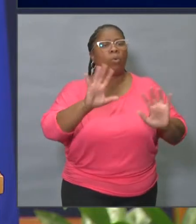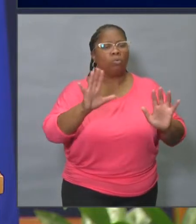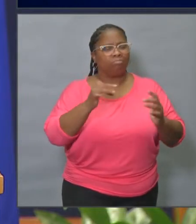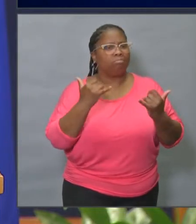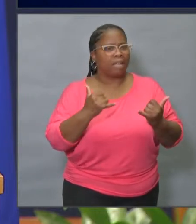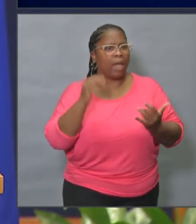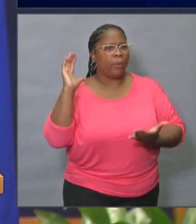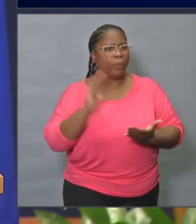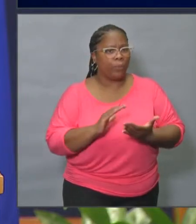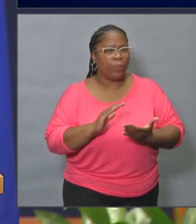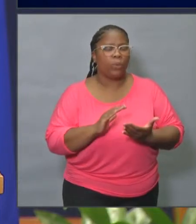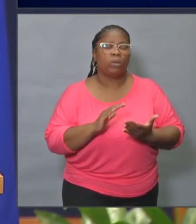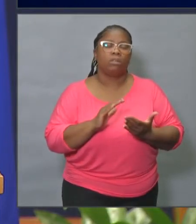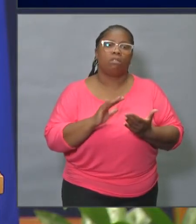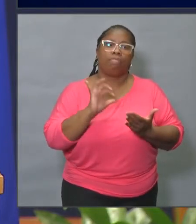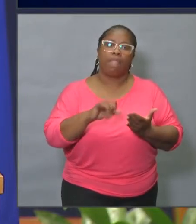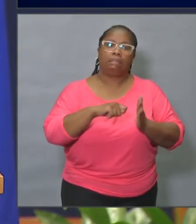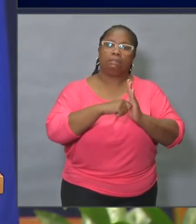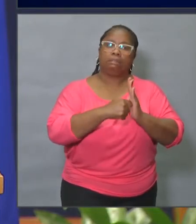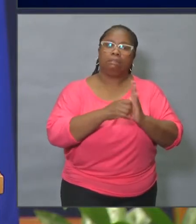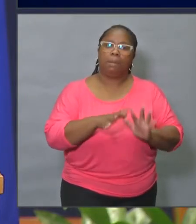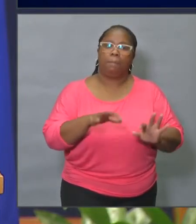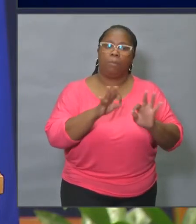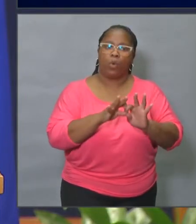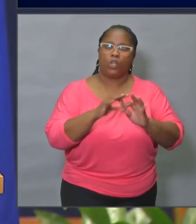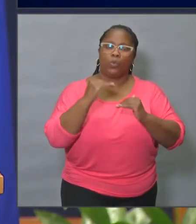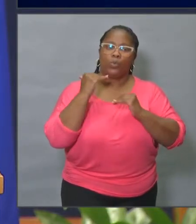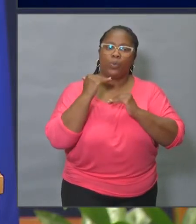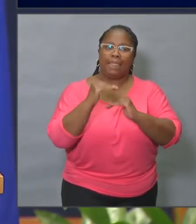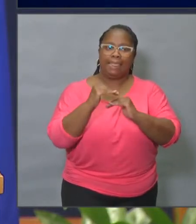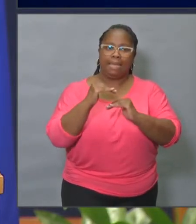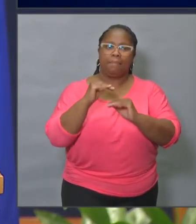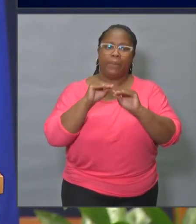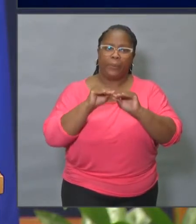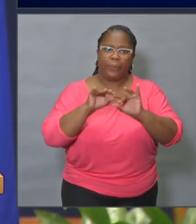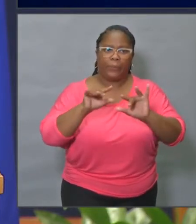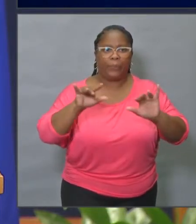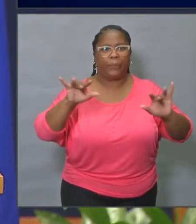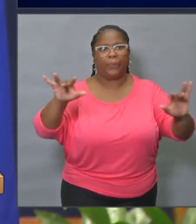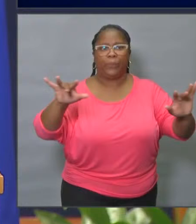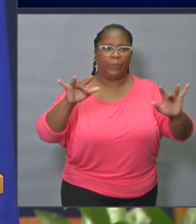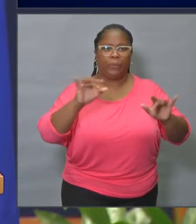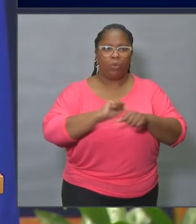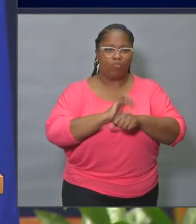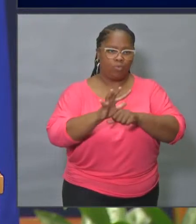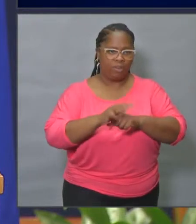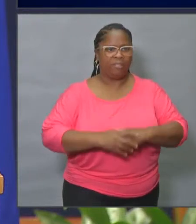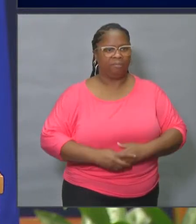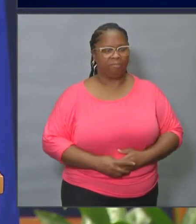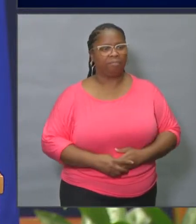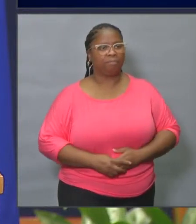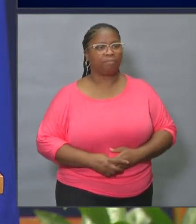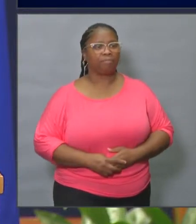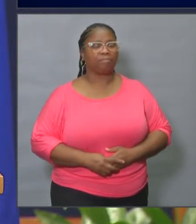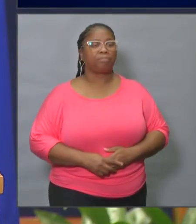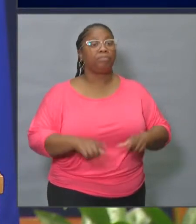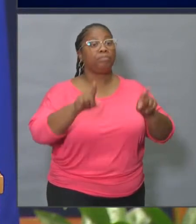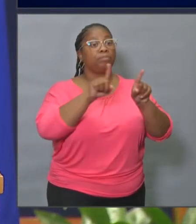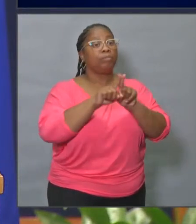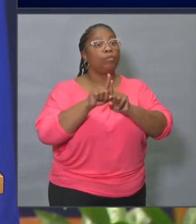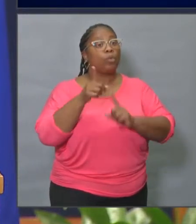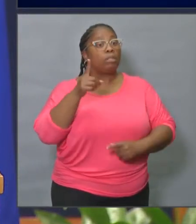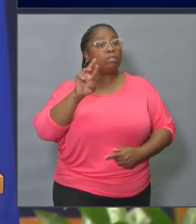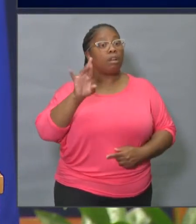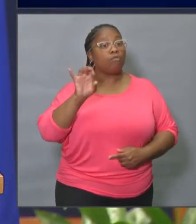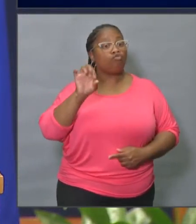our long-term testing strategy as we work to limit the spread among various communities. Also, as Dr. Ferrer